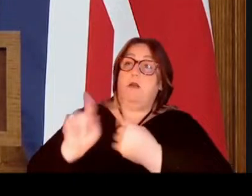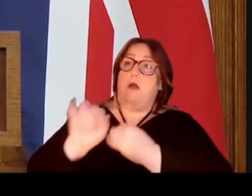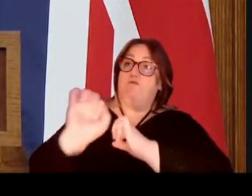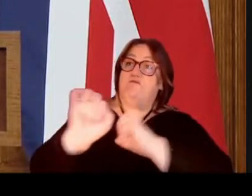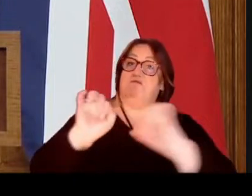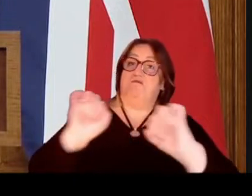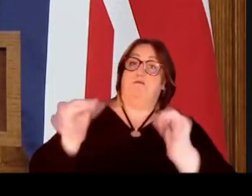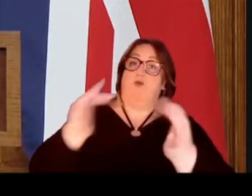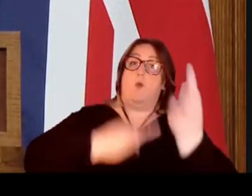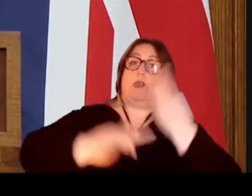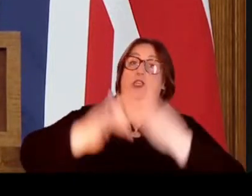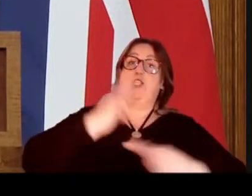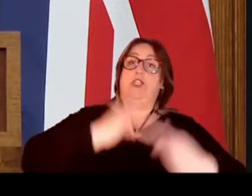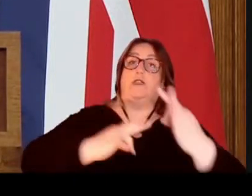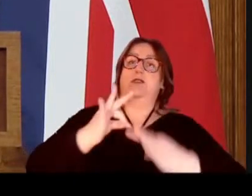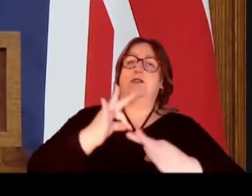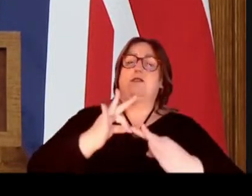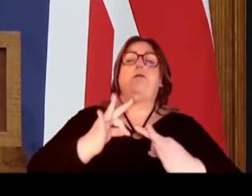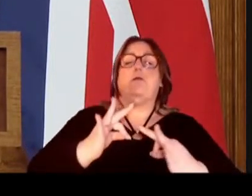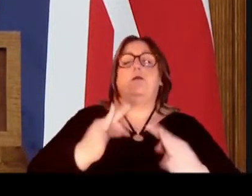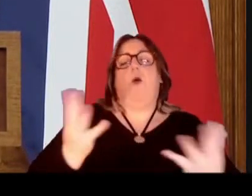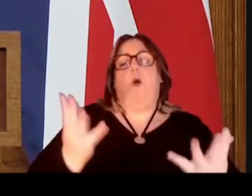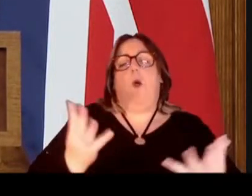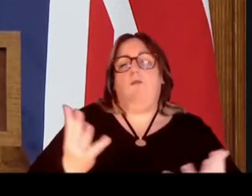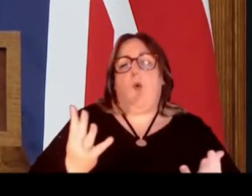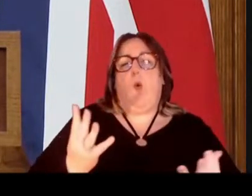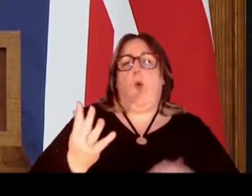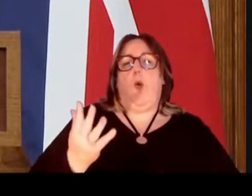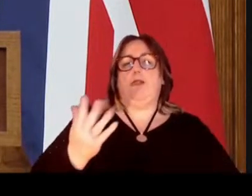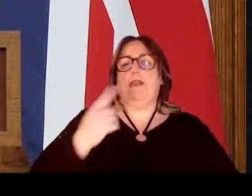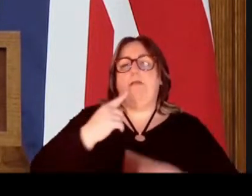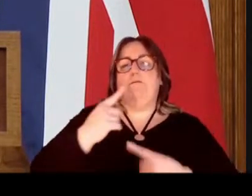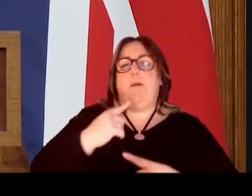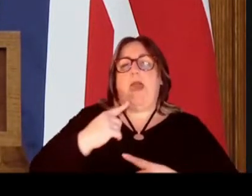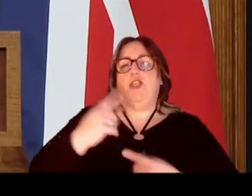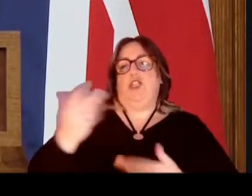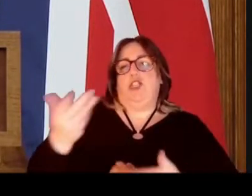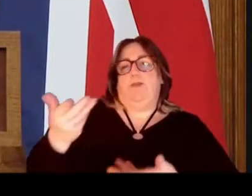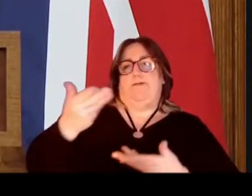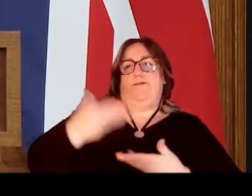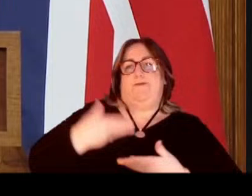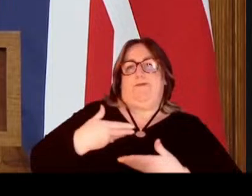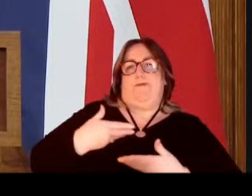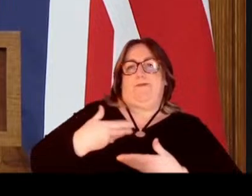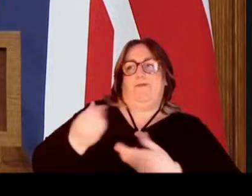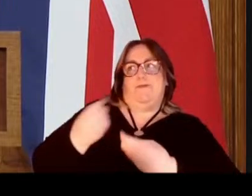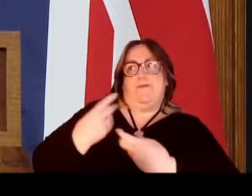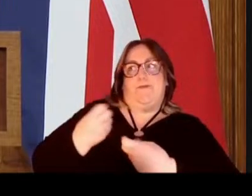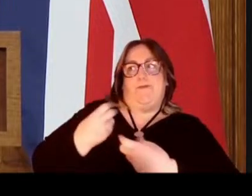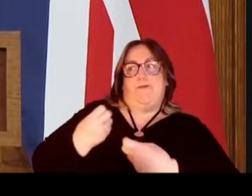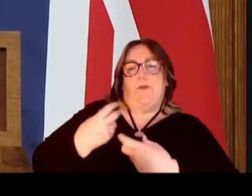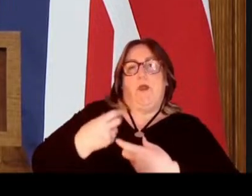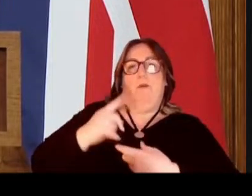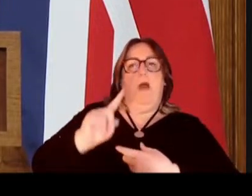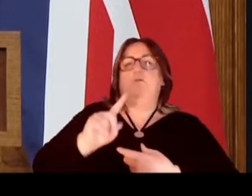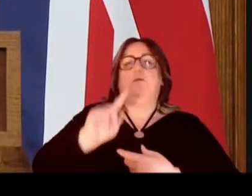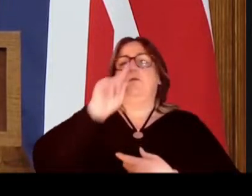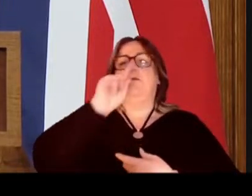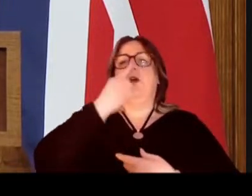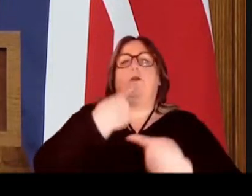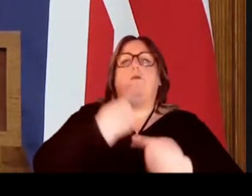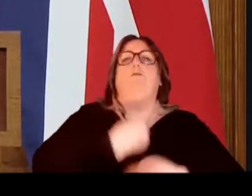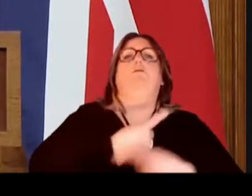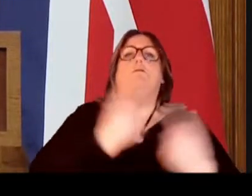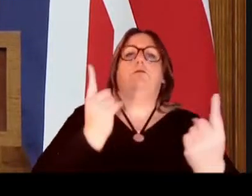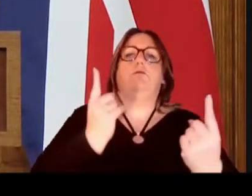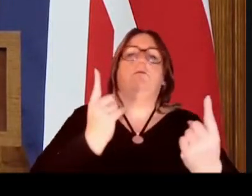I was being kept updated, of course, I did not disclose anything that would collapse the trial and defeat justice in